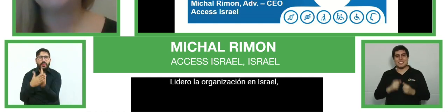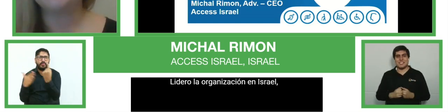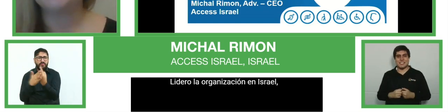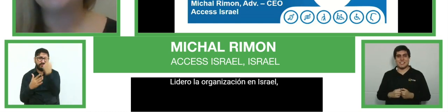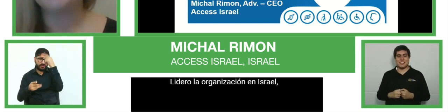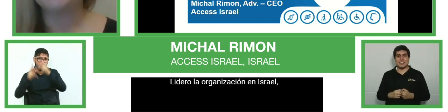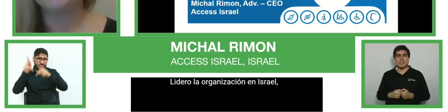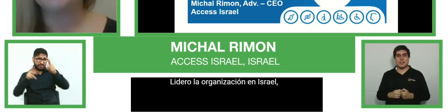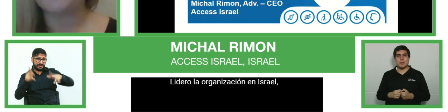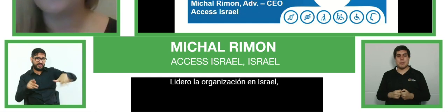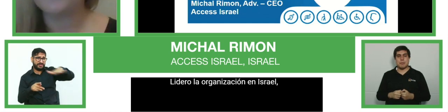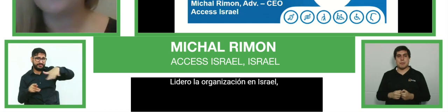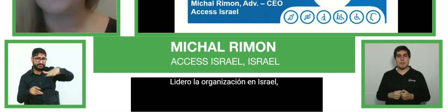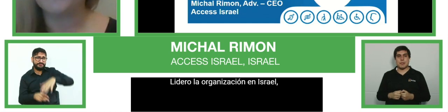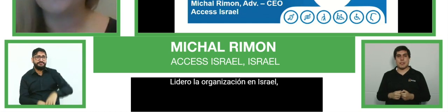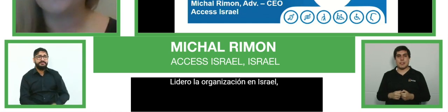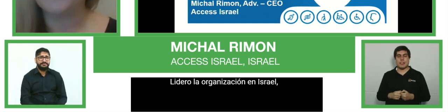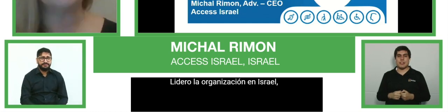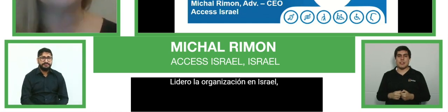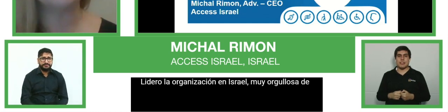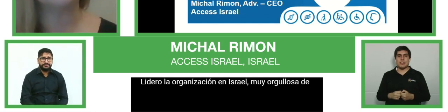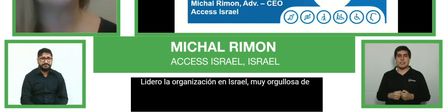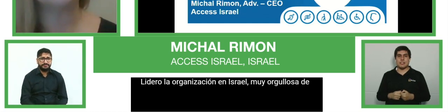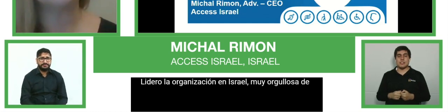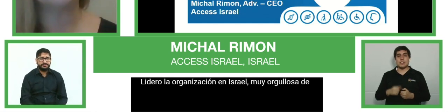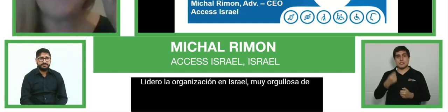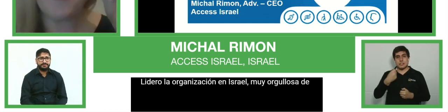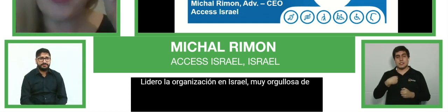is very, very close to my heart, and